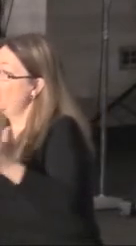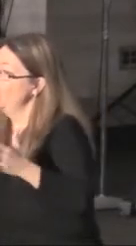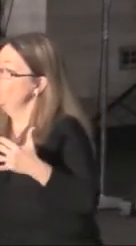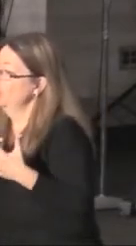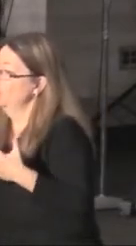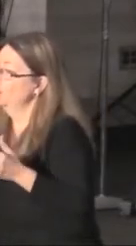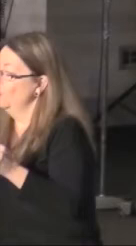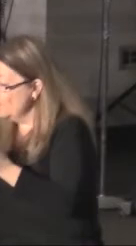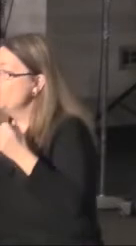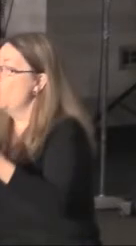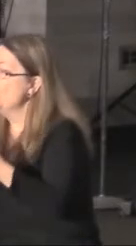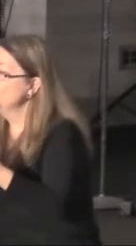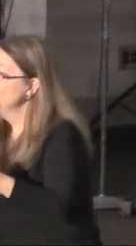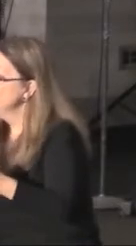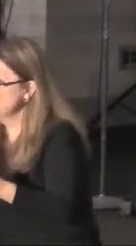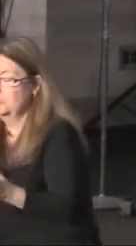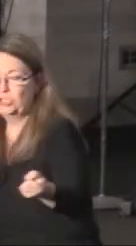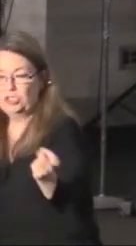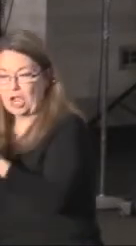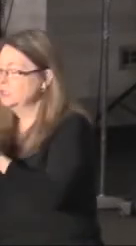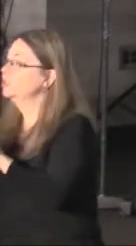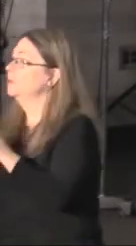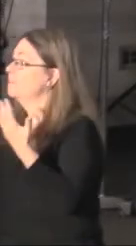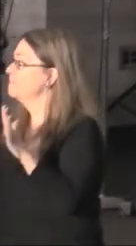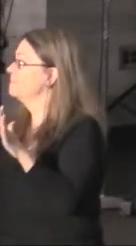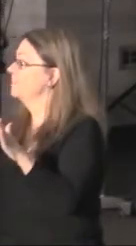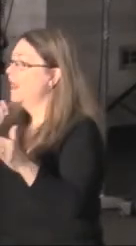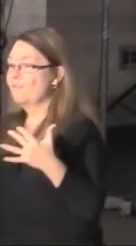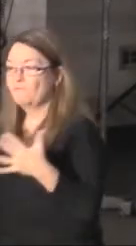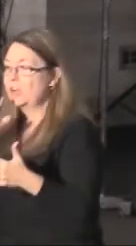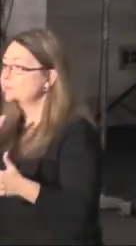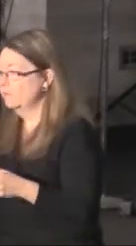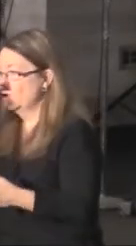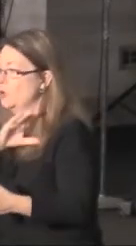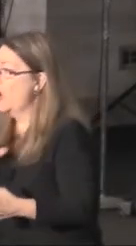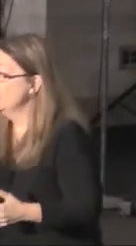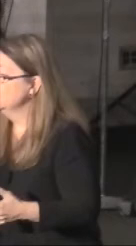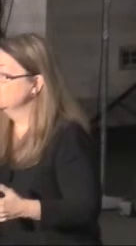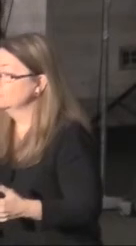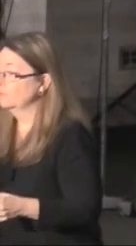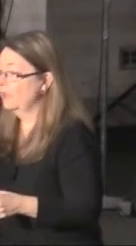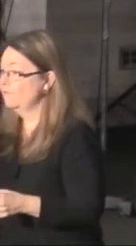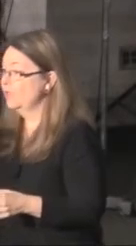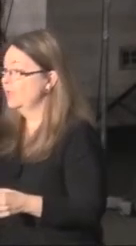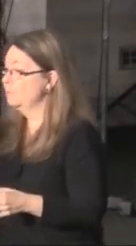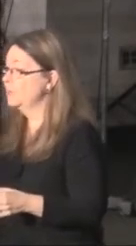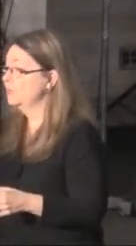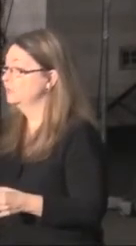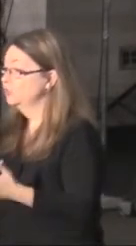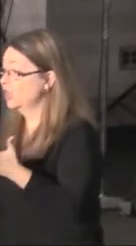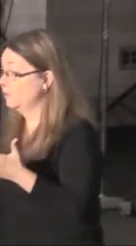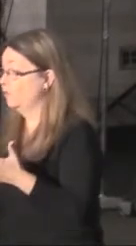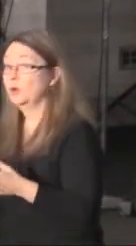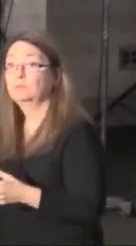boldness. They were truly and really changed. They are no longer afraid to speak out for Christ. In fact, in Philippians 4:22, it says, all the